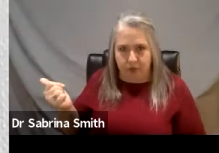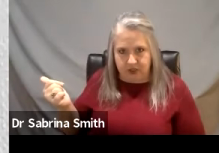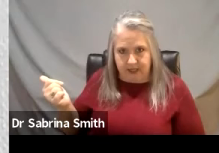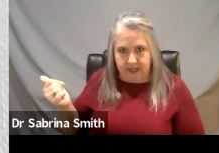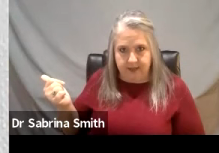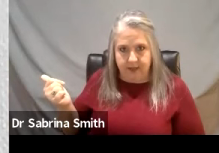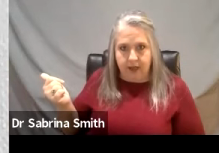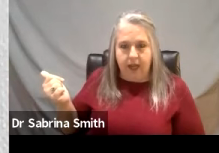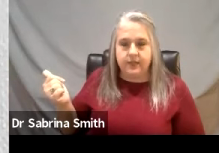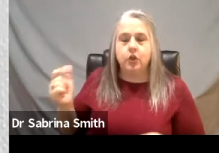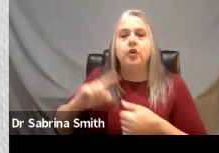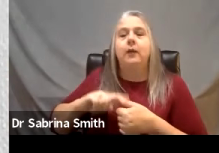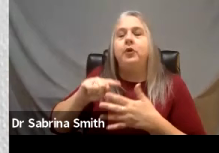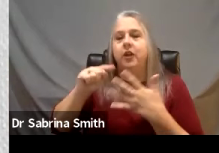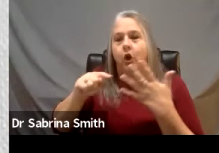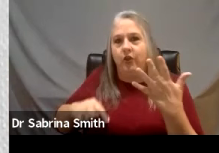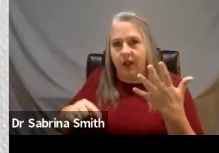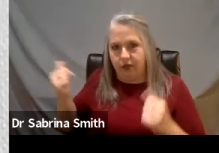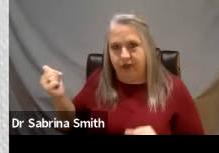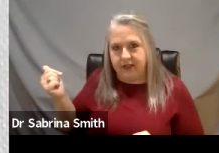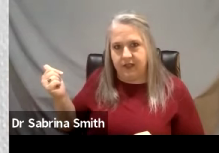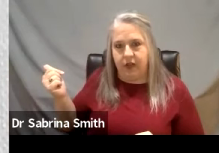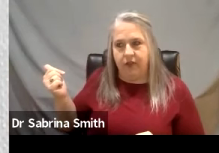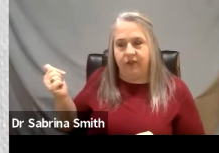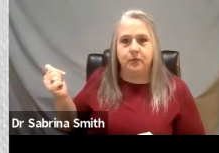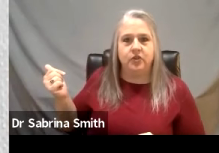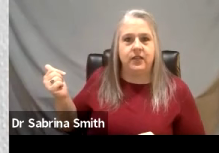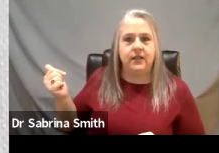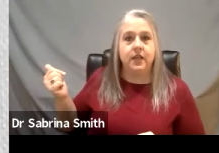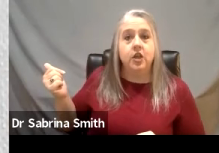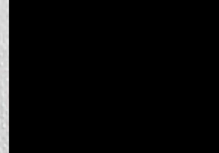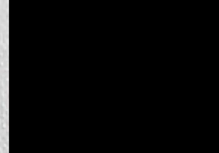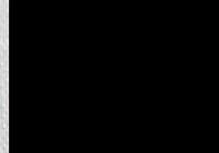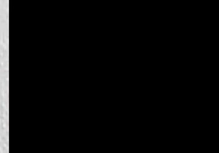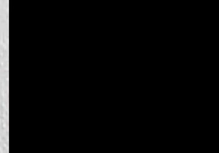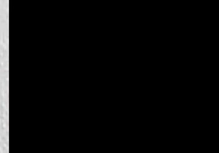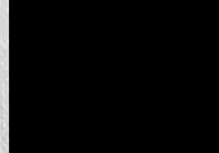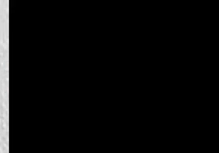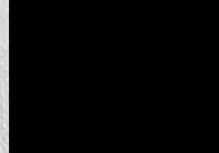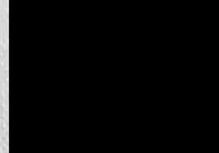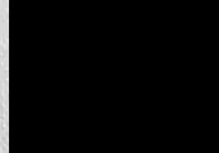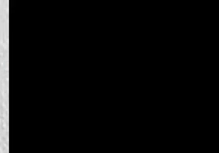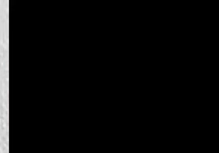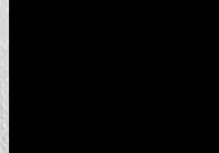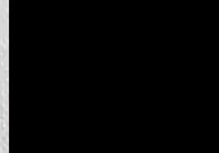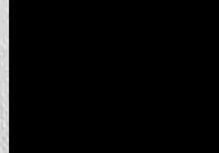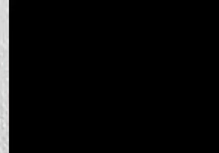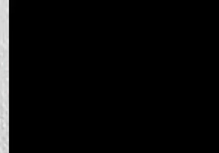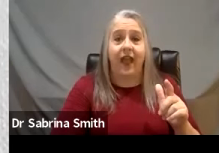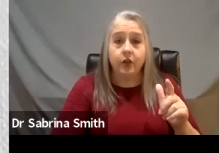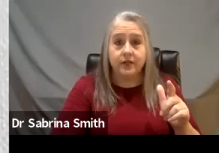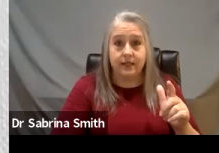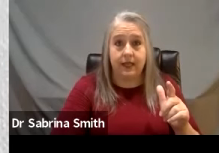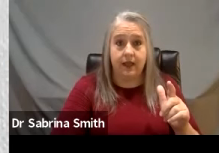this person is. And so you're not putting all the other things in there that this person is. So they're going to be able to give you, okay, you